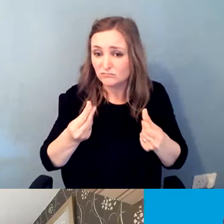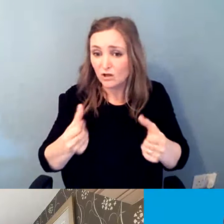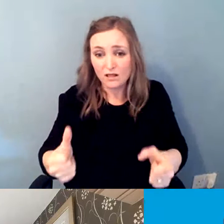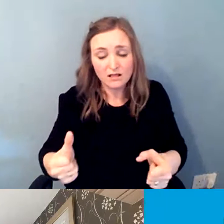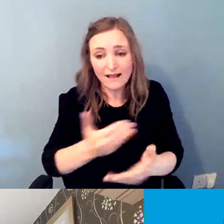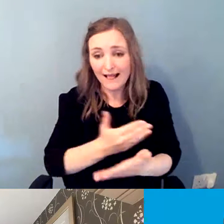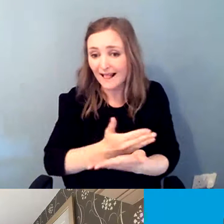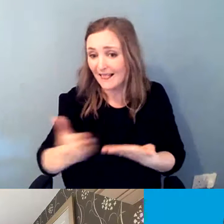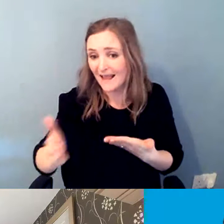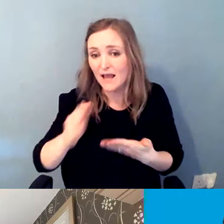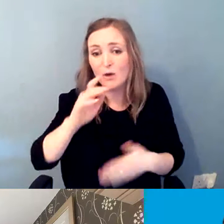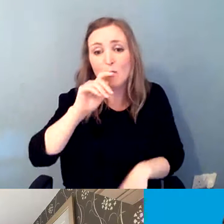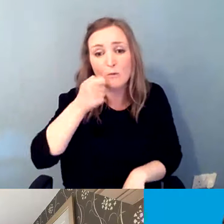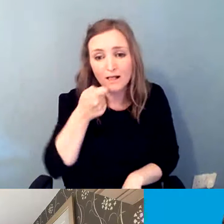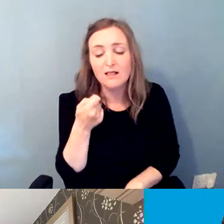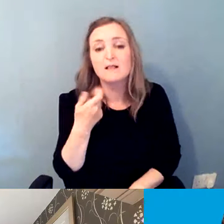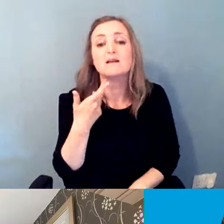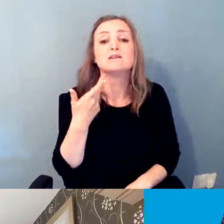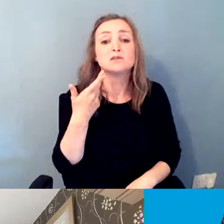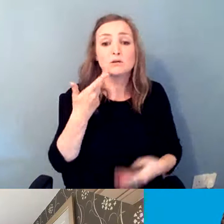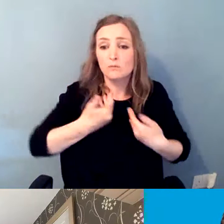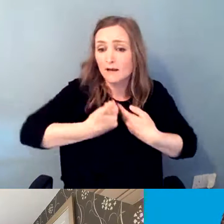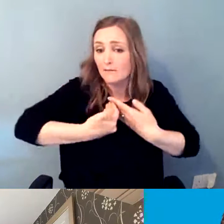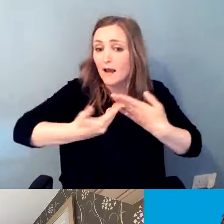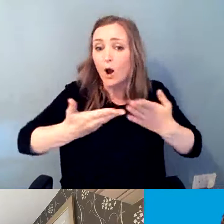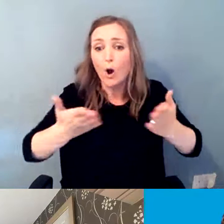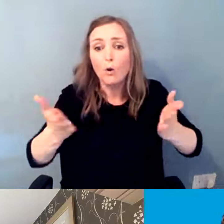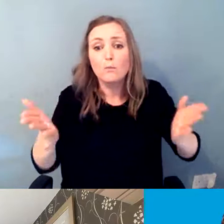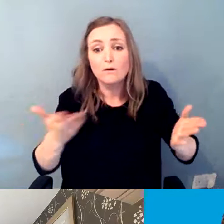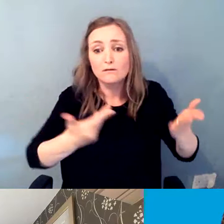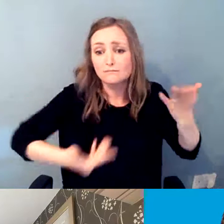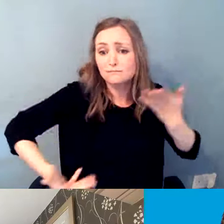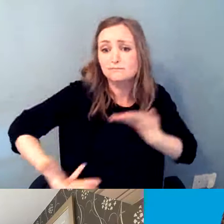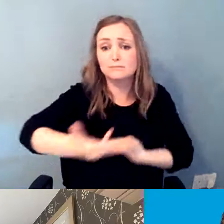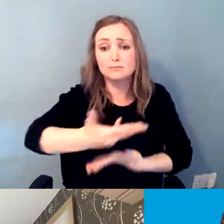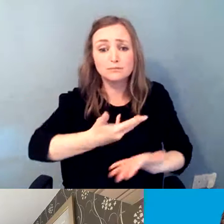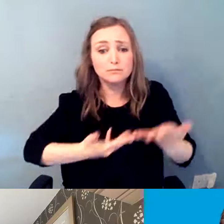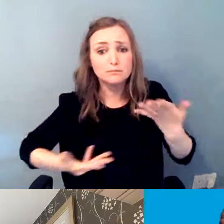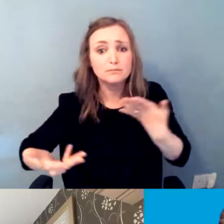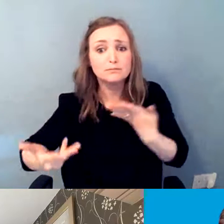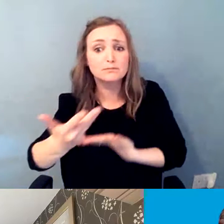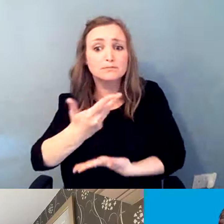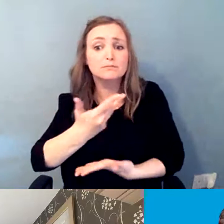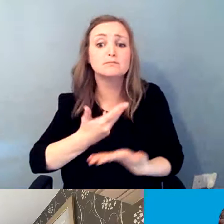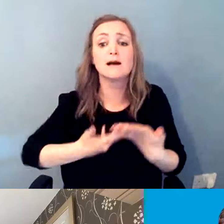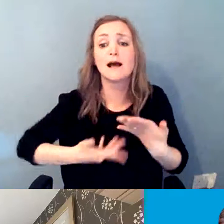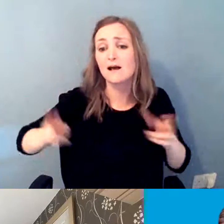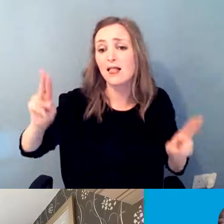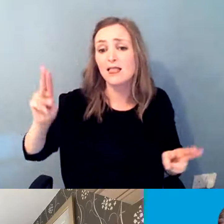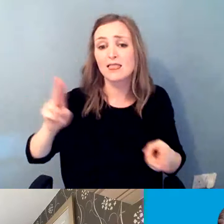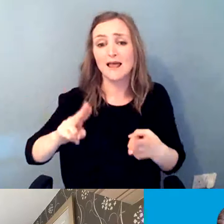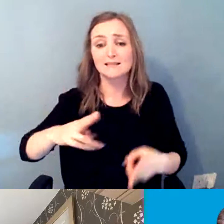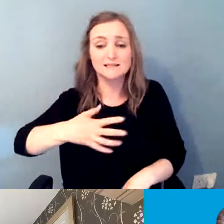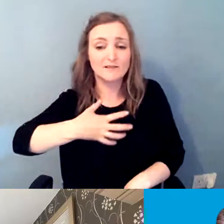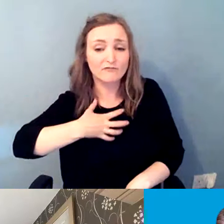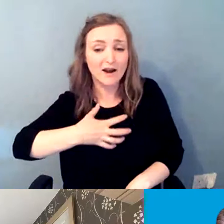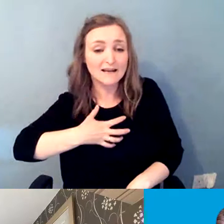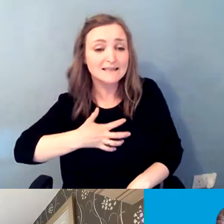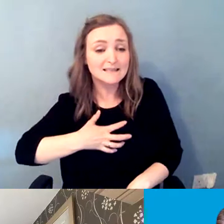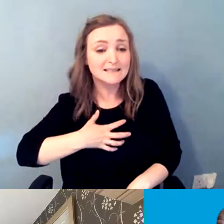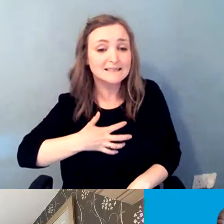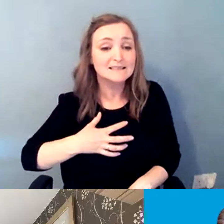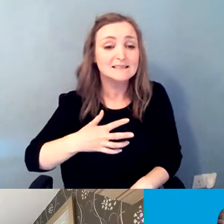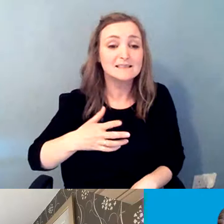need to check that that person does intend to go, because sometimes people don't understand that they have to be available within the next couple of